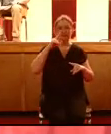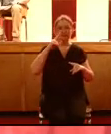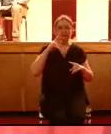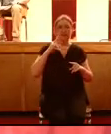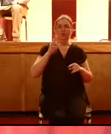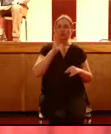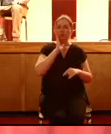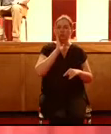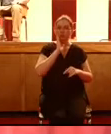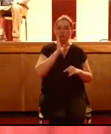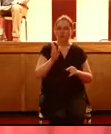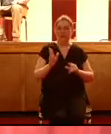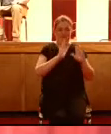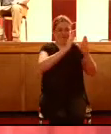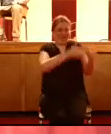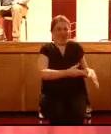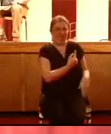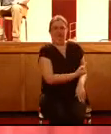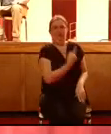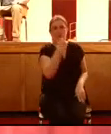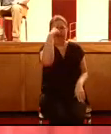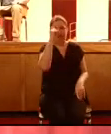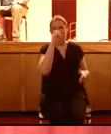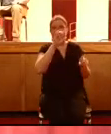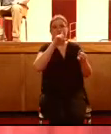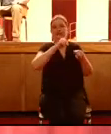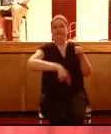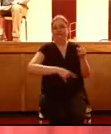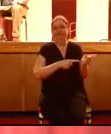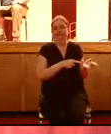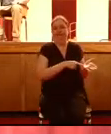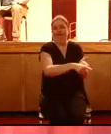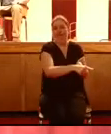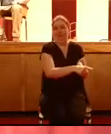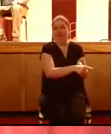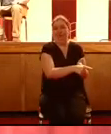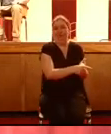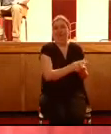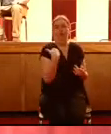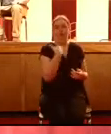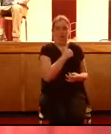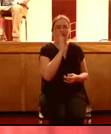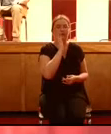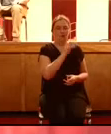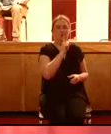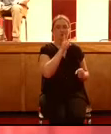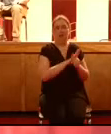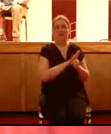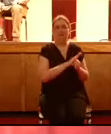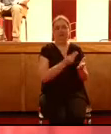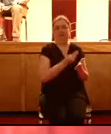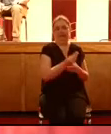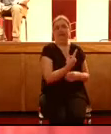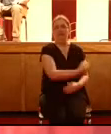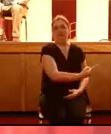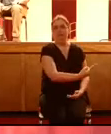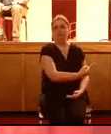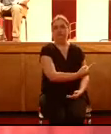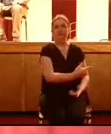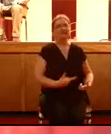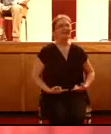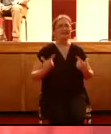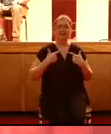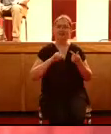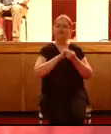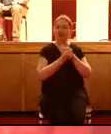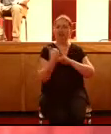instrument. We have donated thousands of dollars to that program because it is life-changing, and we want our